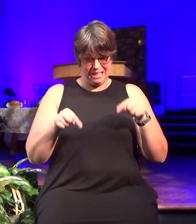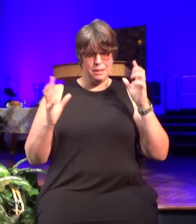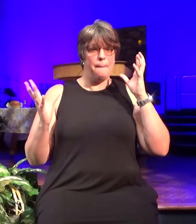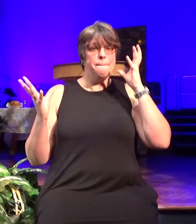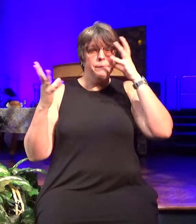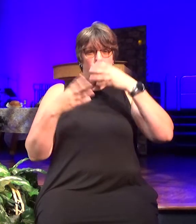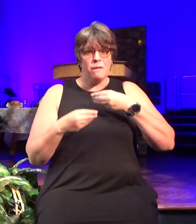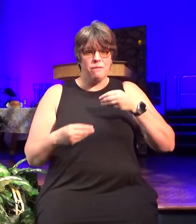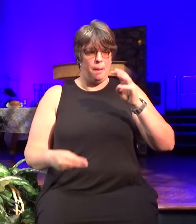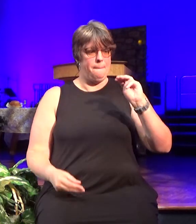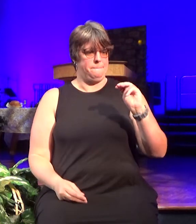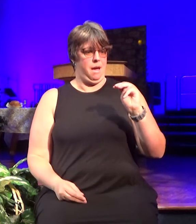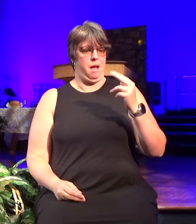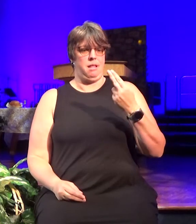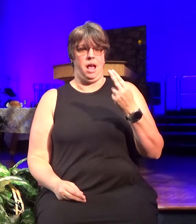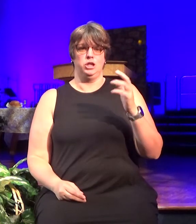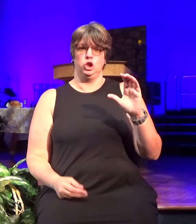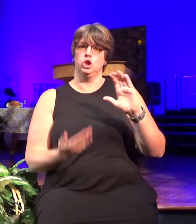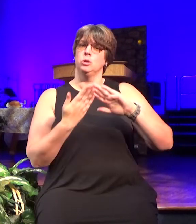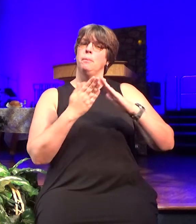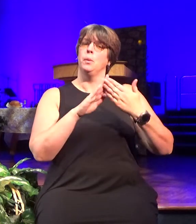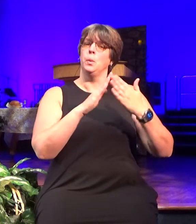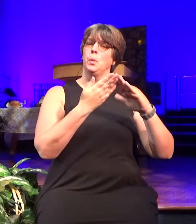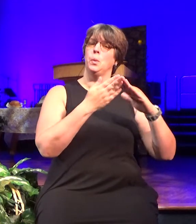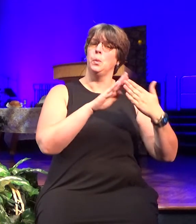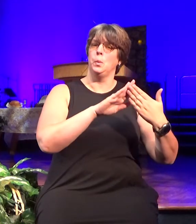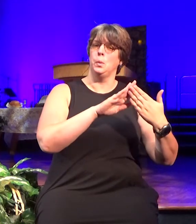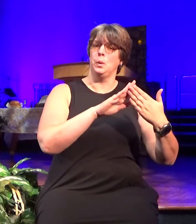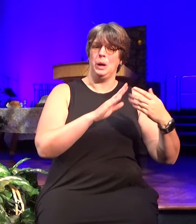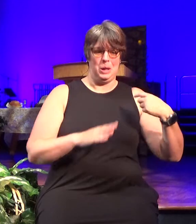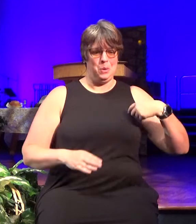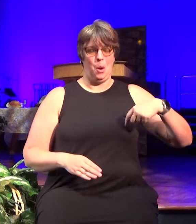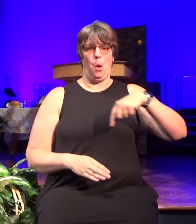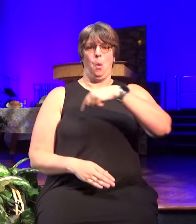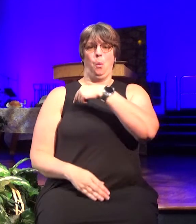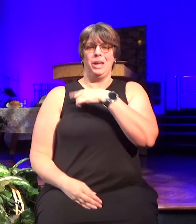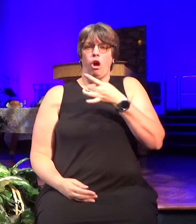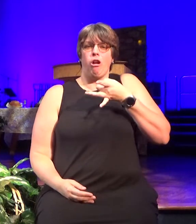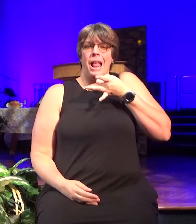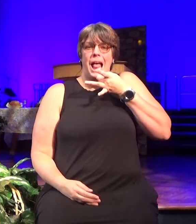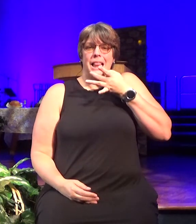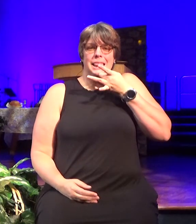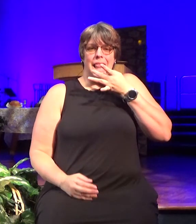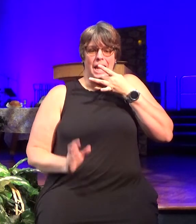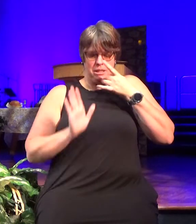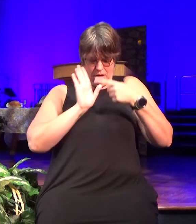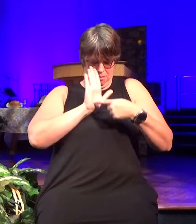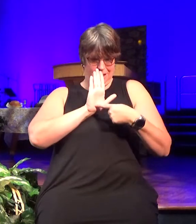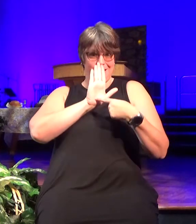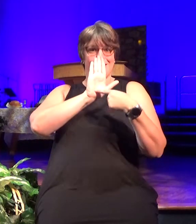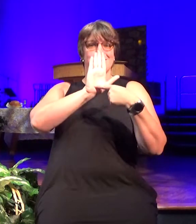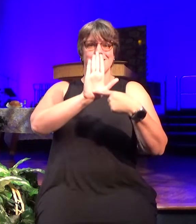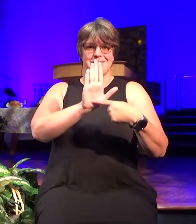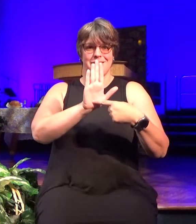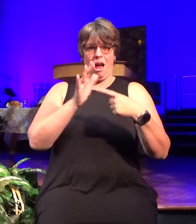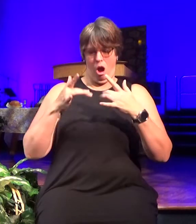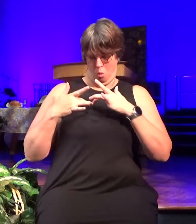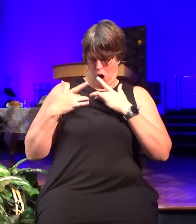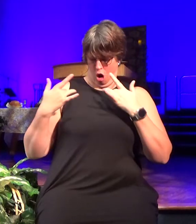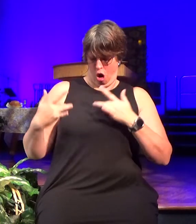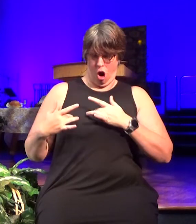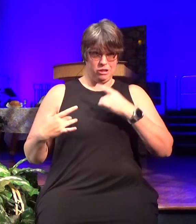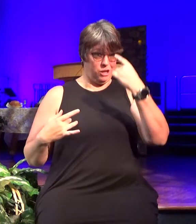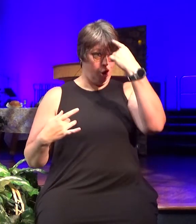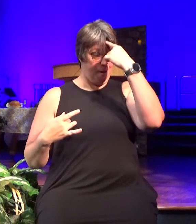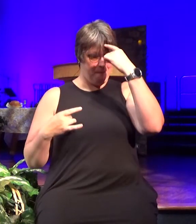community, we are all beacons of light, that we open our hearts and we open our minds to feel how